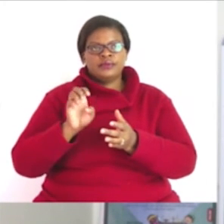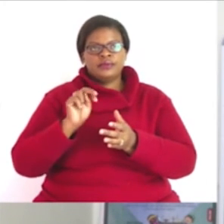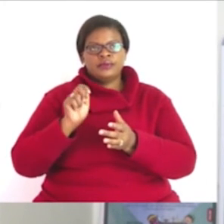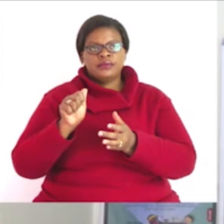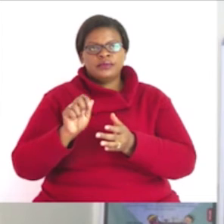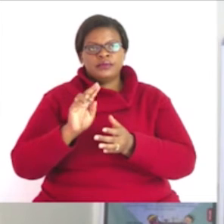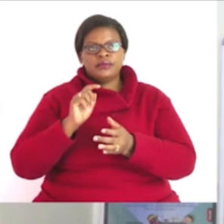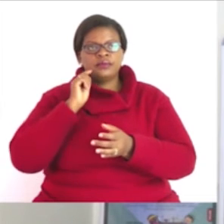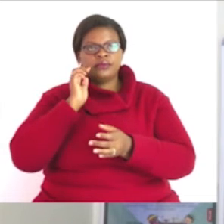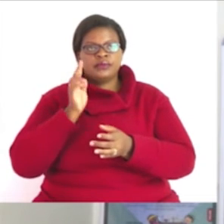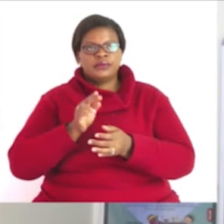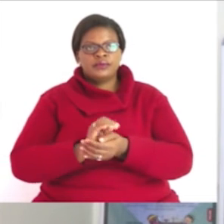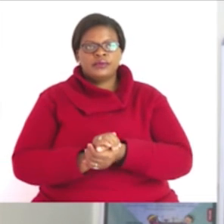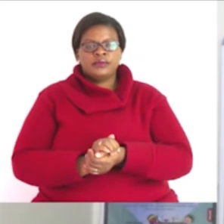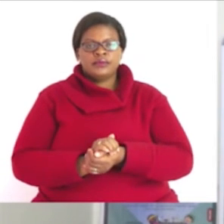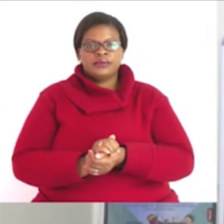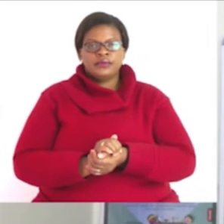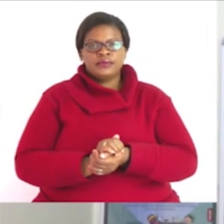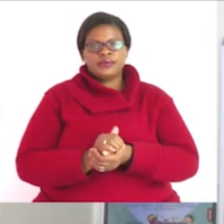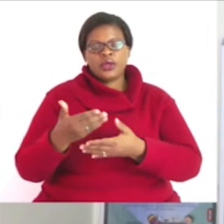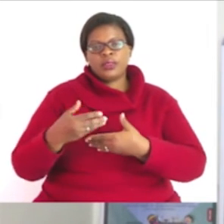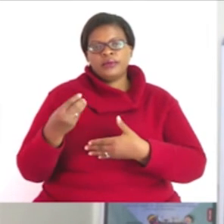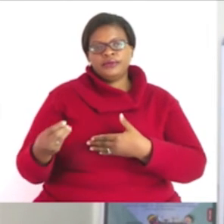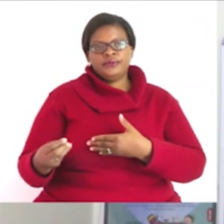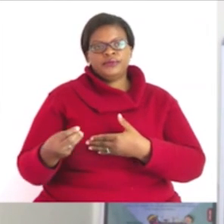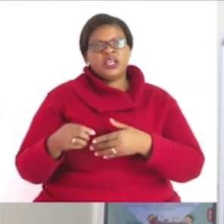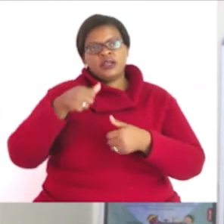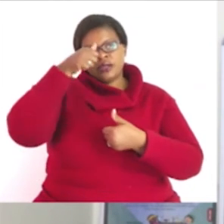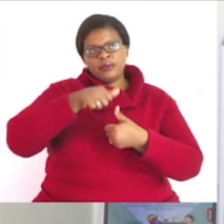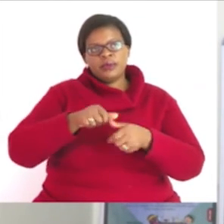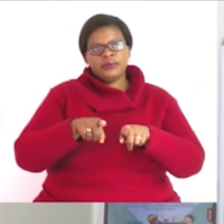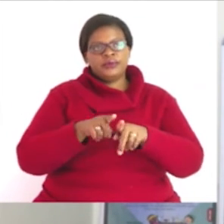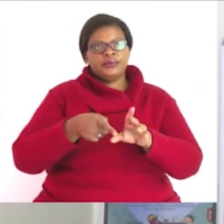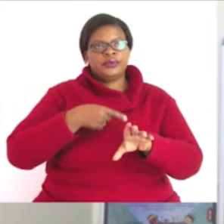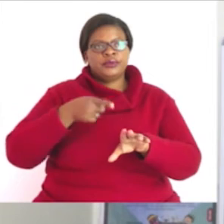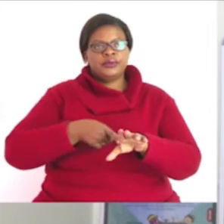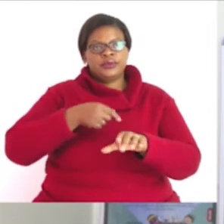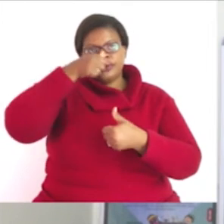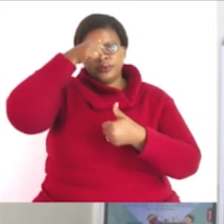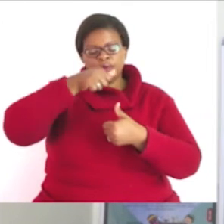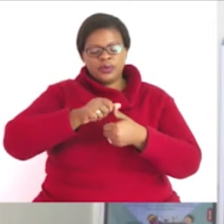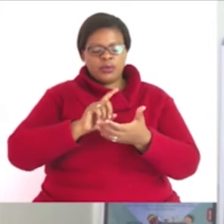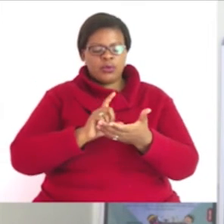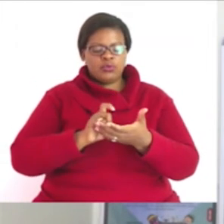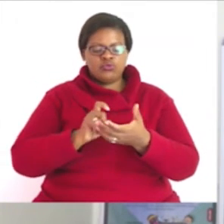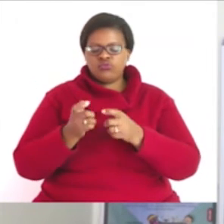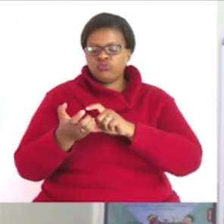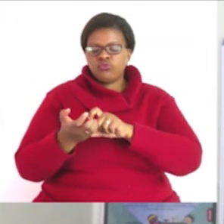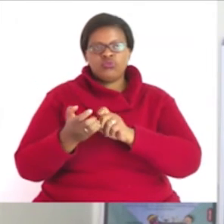Clarice. Boys and girls, please remember, as usual, don't forget to sanitize your hands.